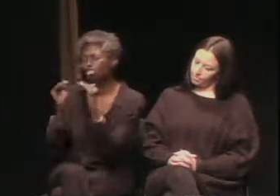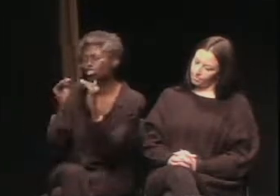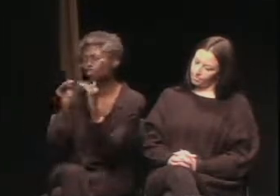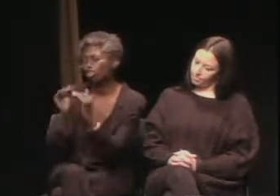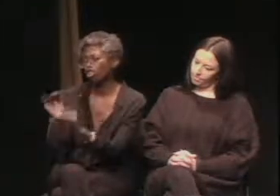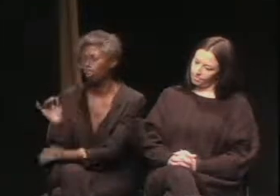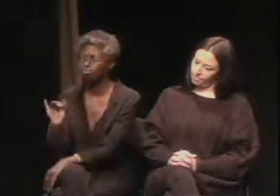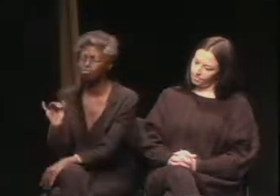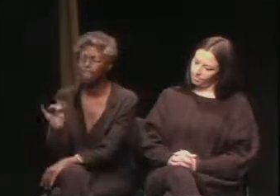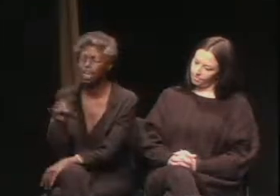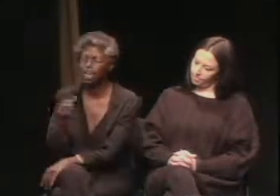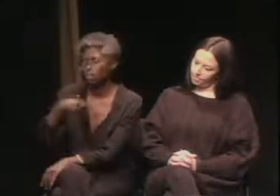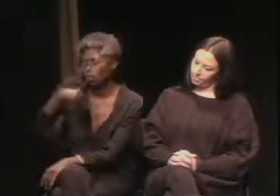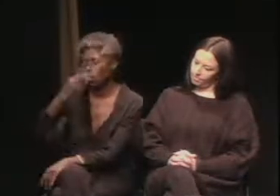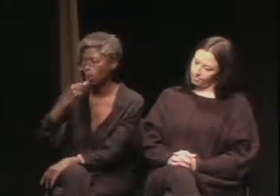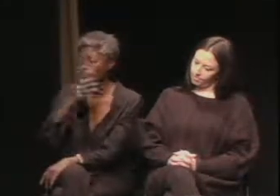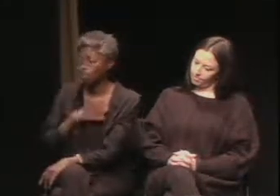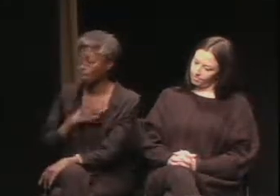oh.